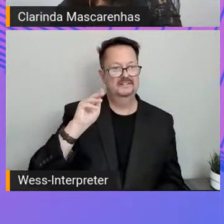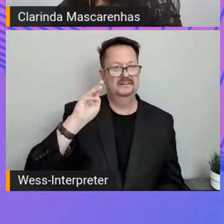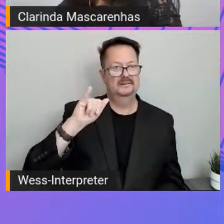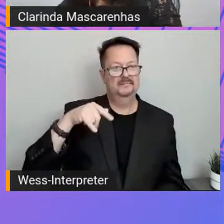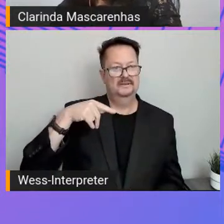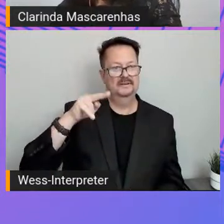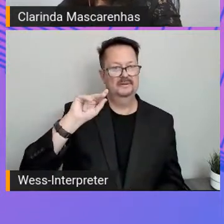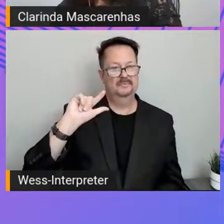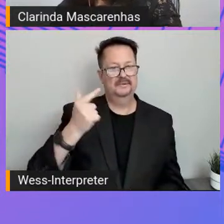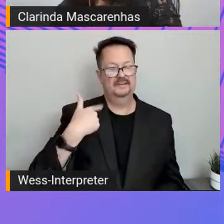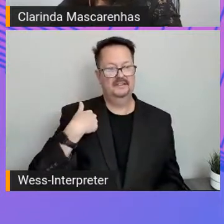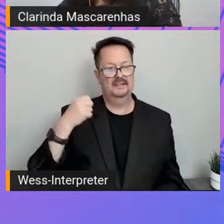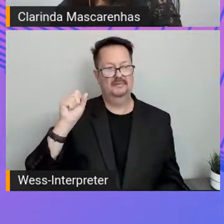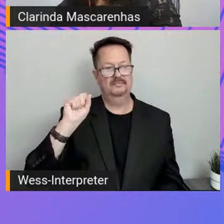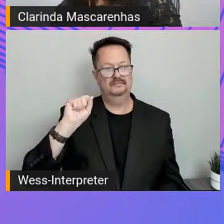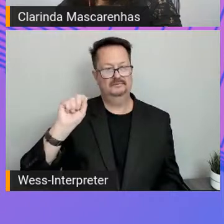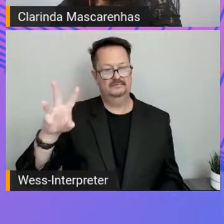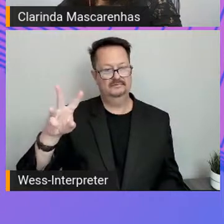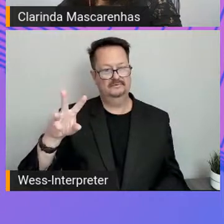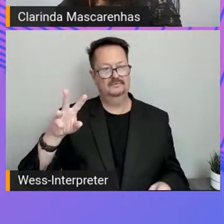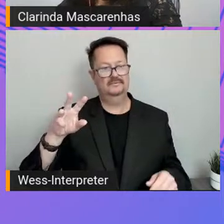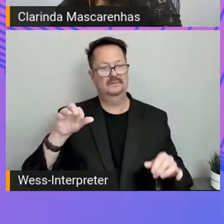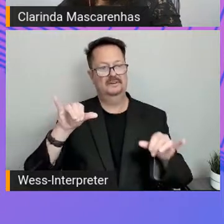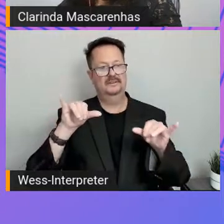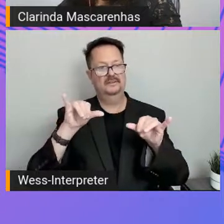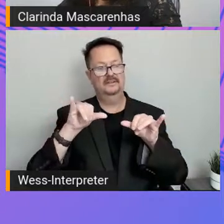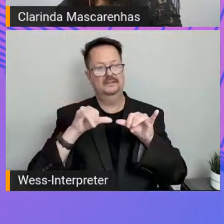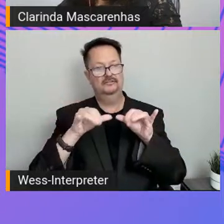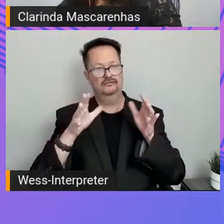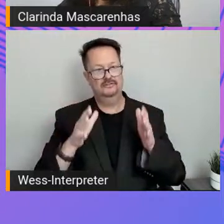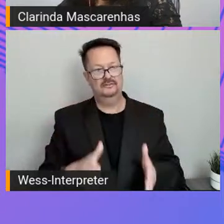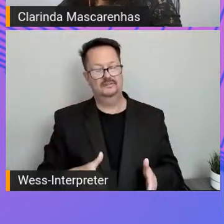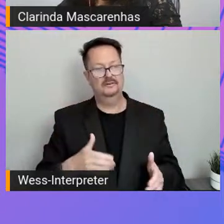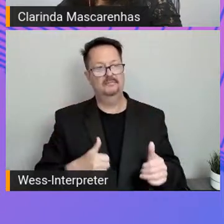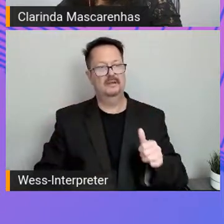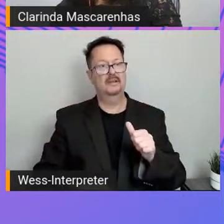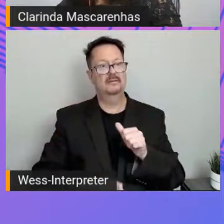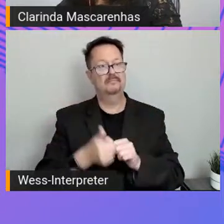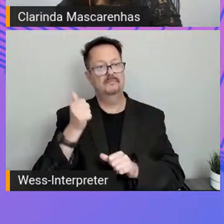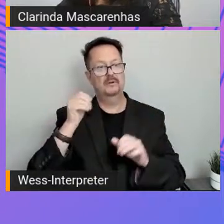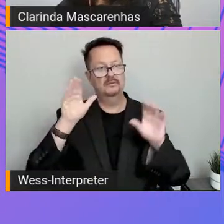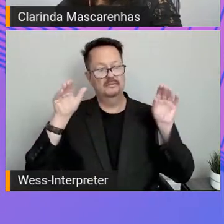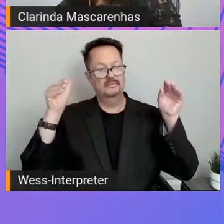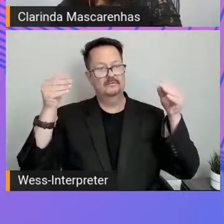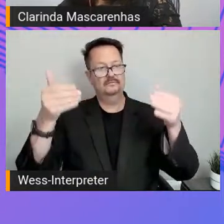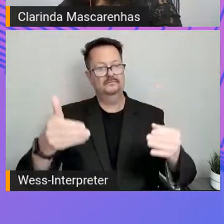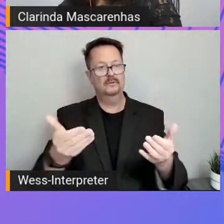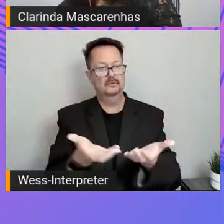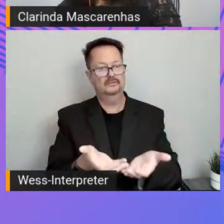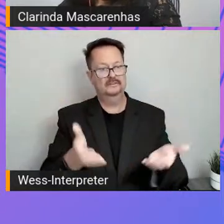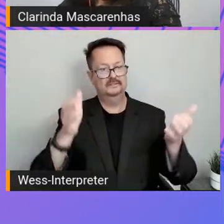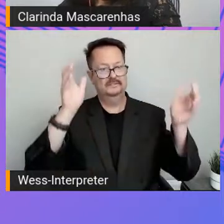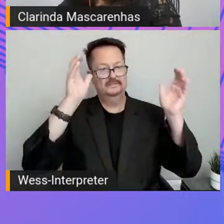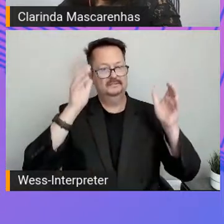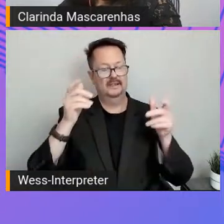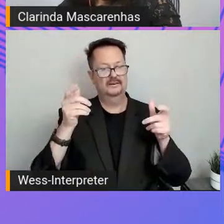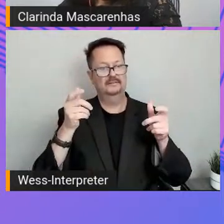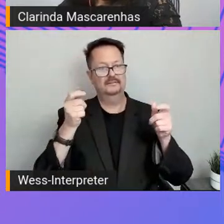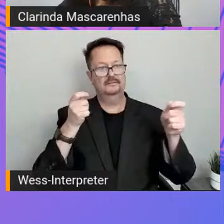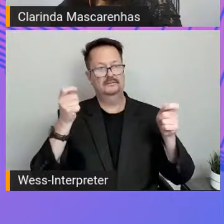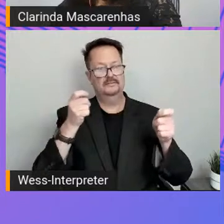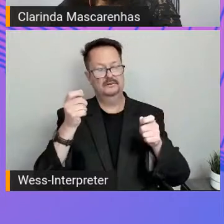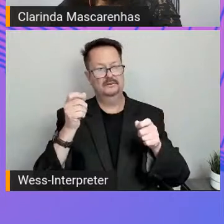at AWS Containers. My main area of focus is containers compute. I'm one of the founding engineers of